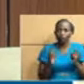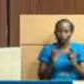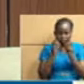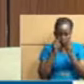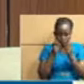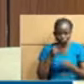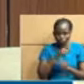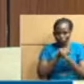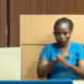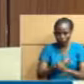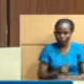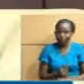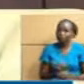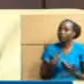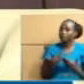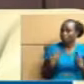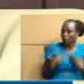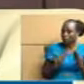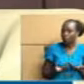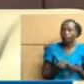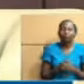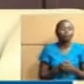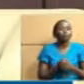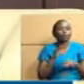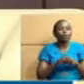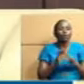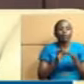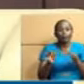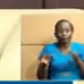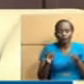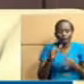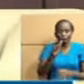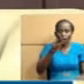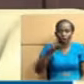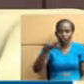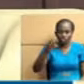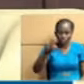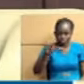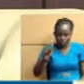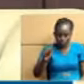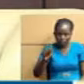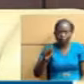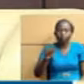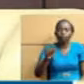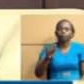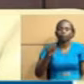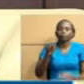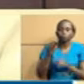here. Very nice to have you here. I'll be joined online by Angela Bagaine. Angela Bagaine